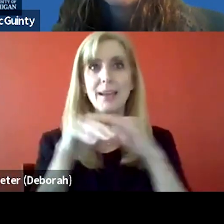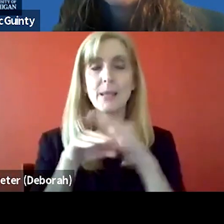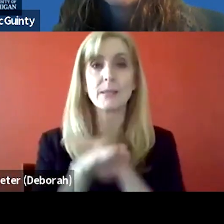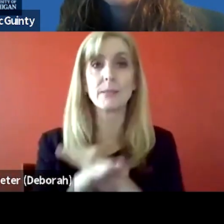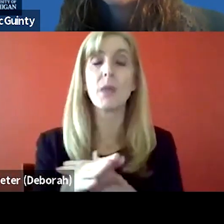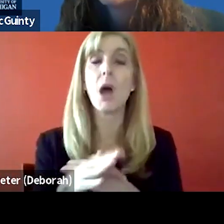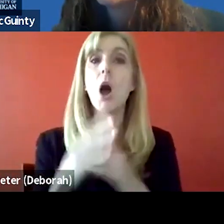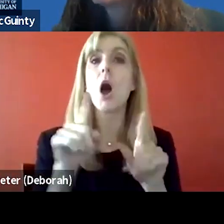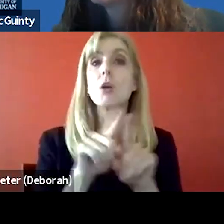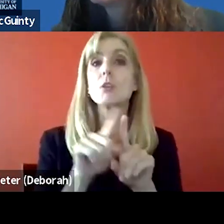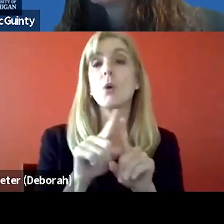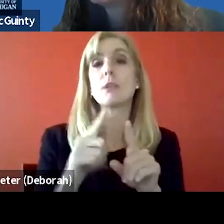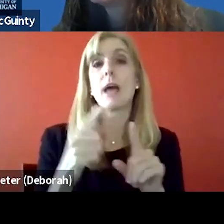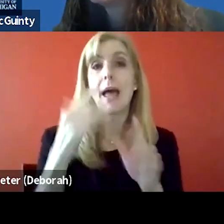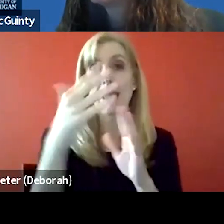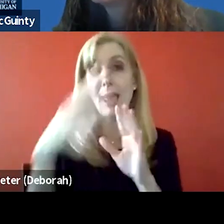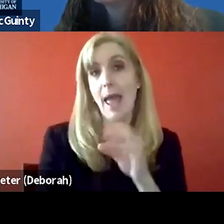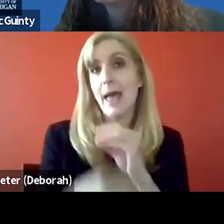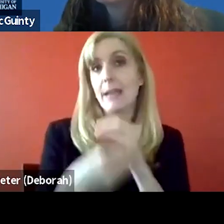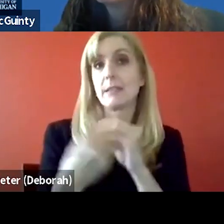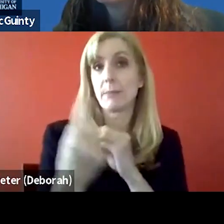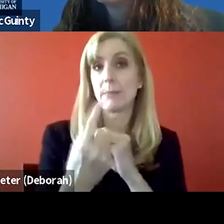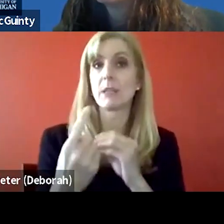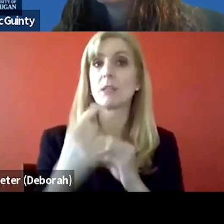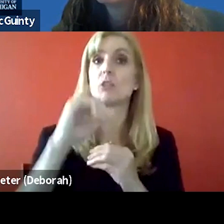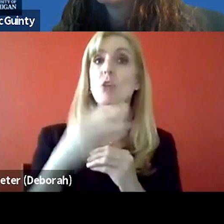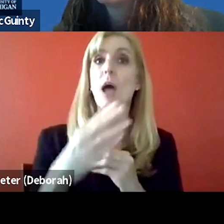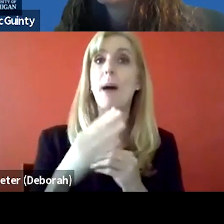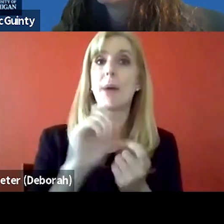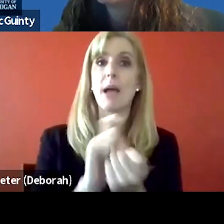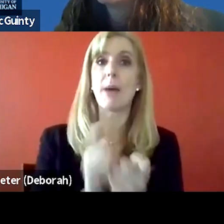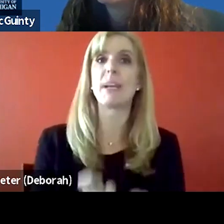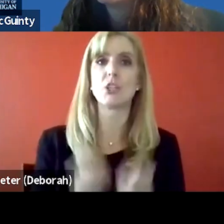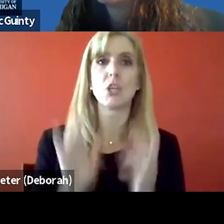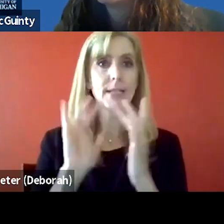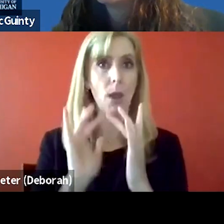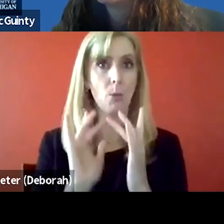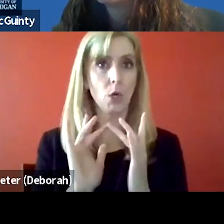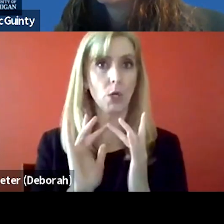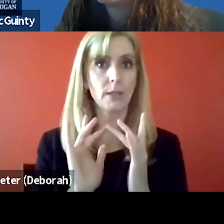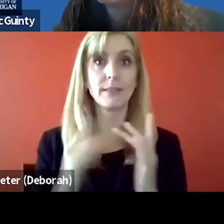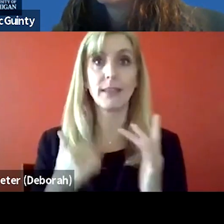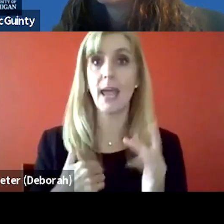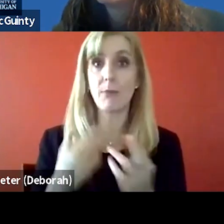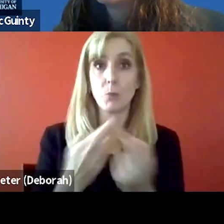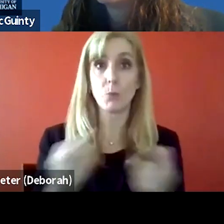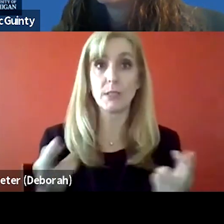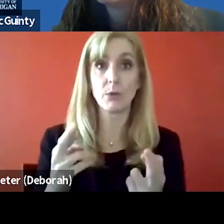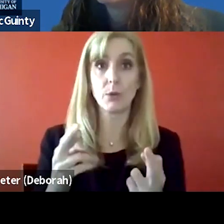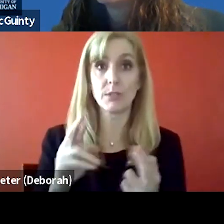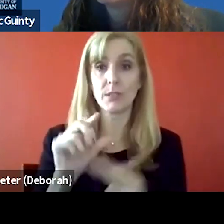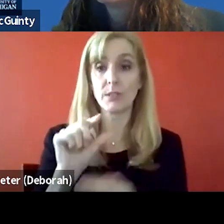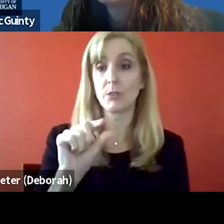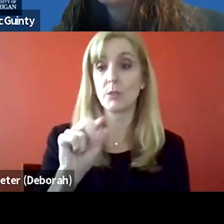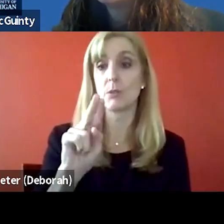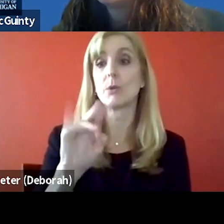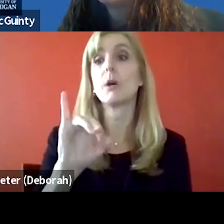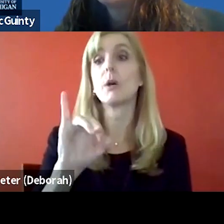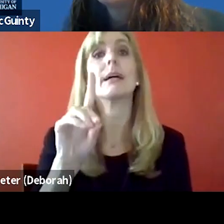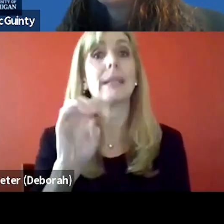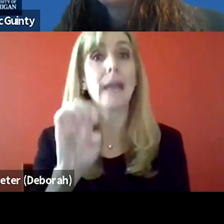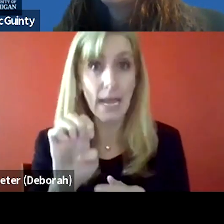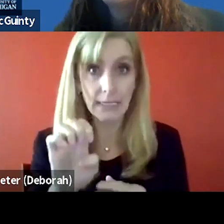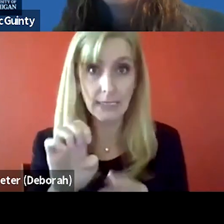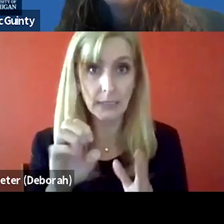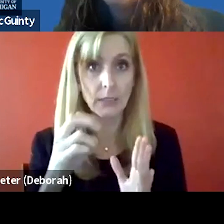Job Accommodation Network. They have a resource guide there that really goes by disabilities. You can